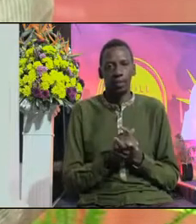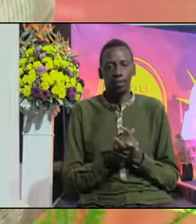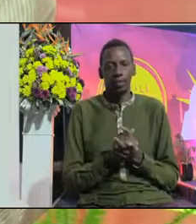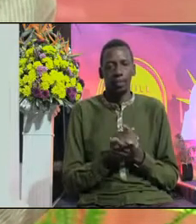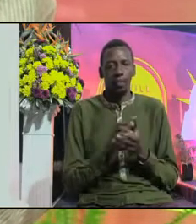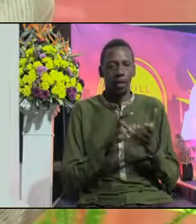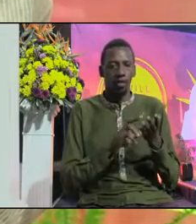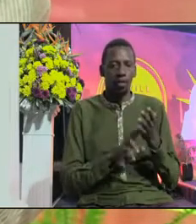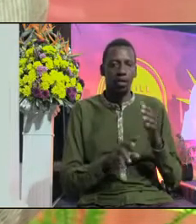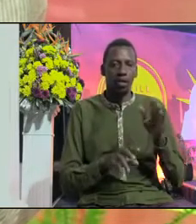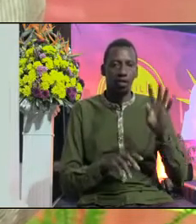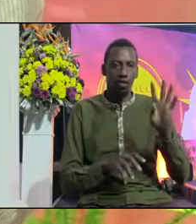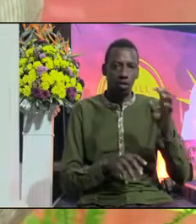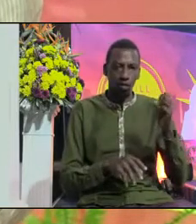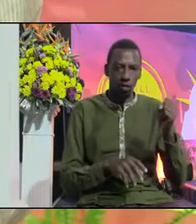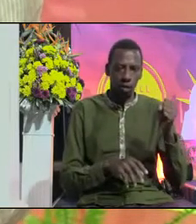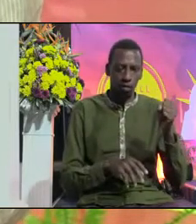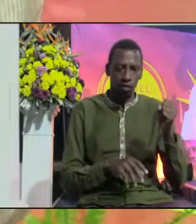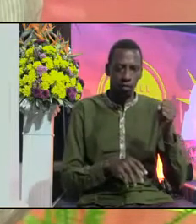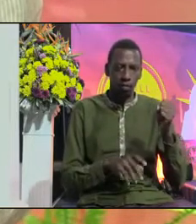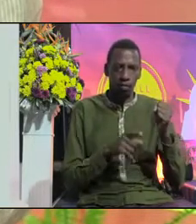41, verses